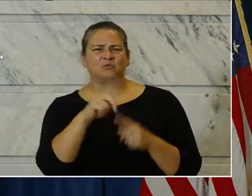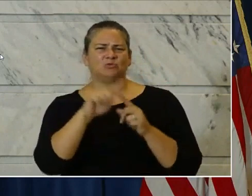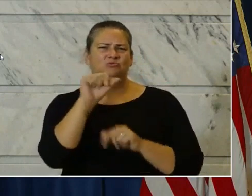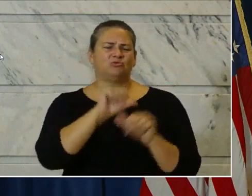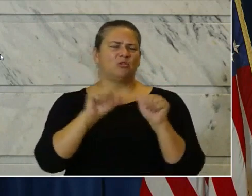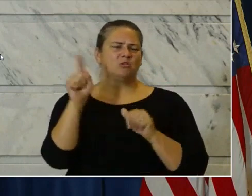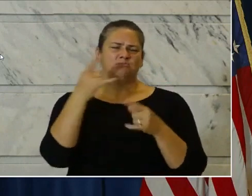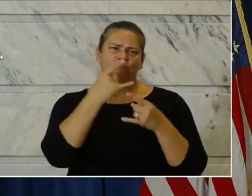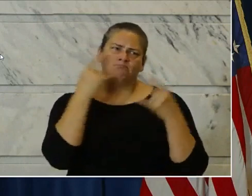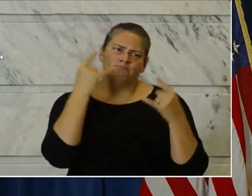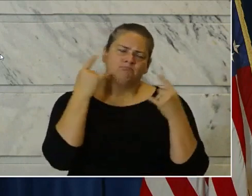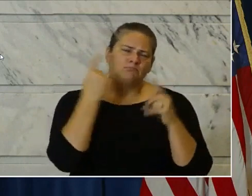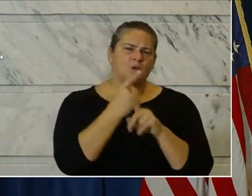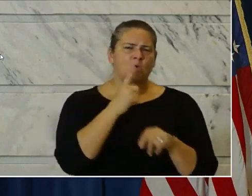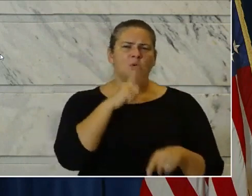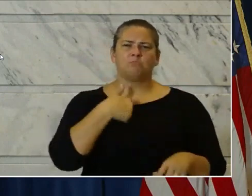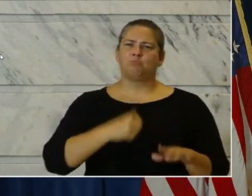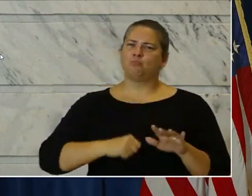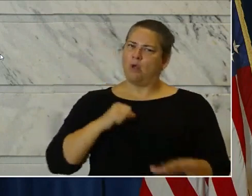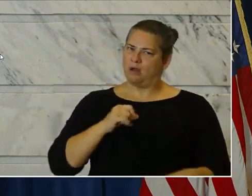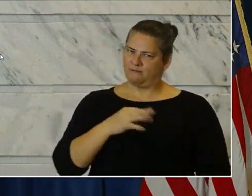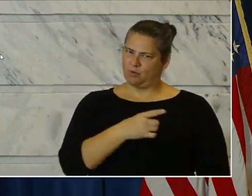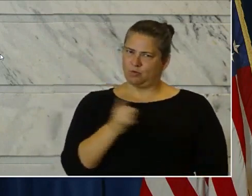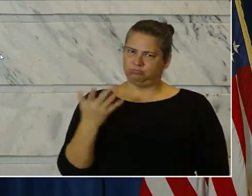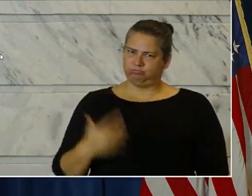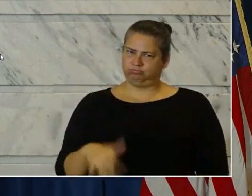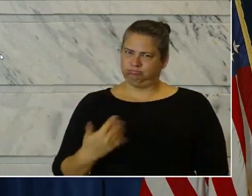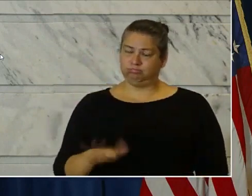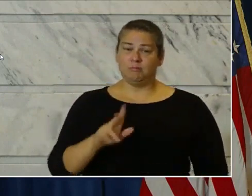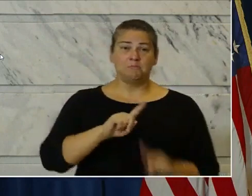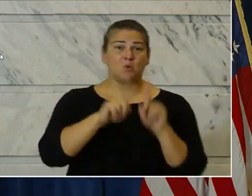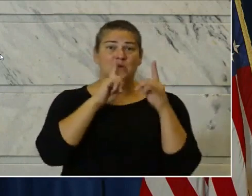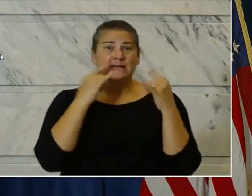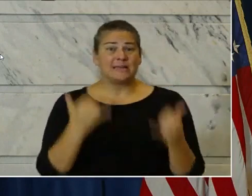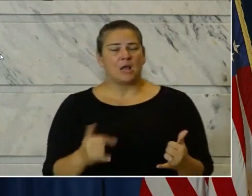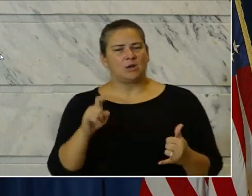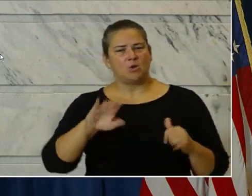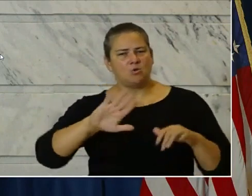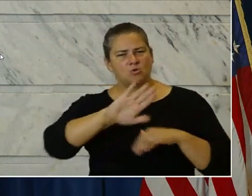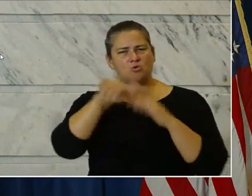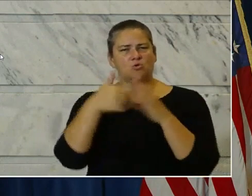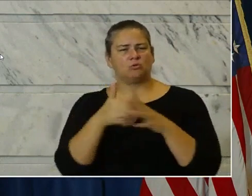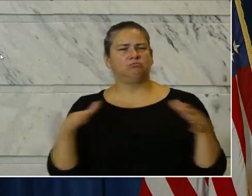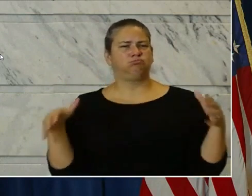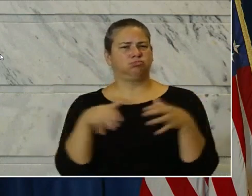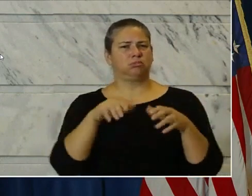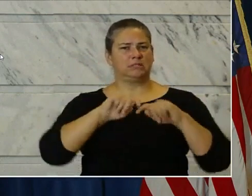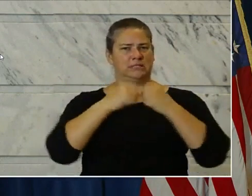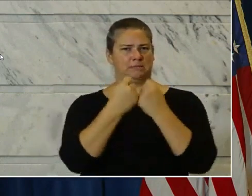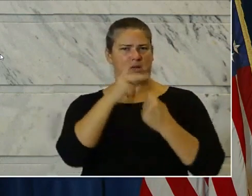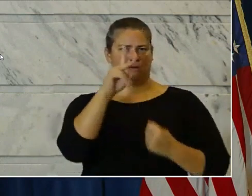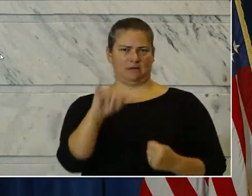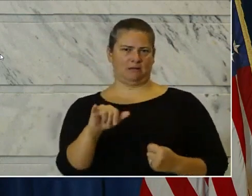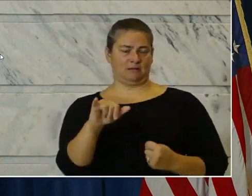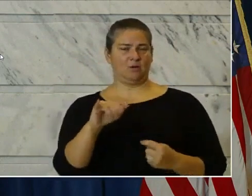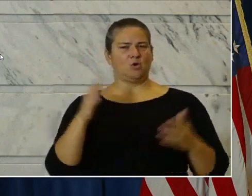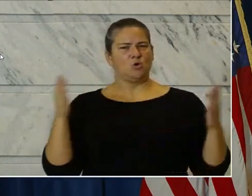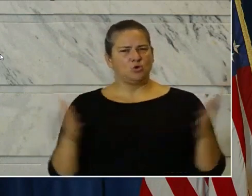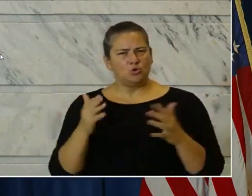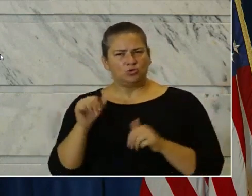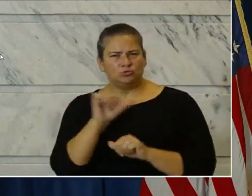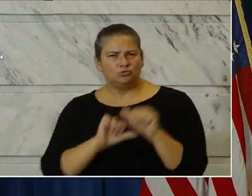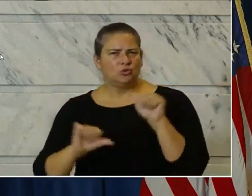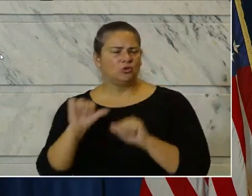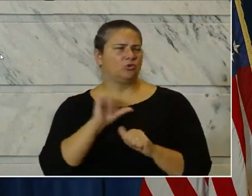is one where we need everybody. One big team, Team Kentucky. Everybody's got to pull their weight. So let's encourage each other. Let's try